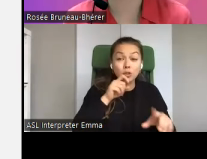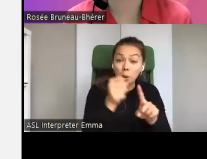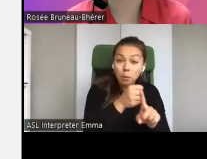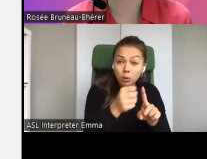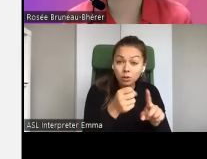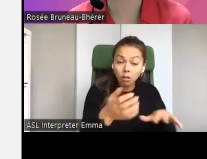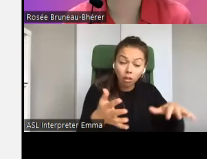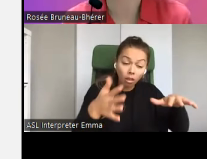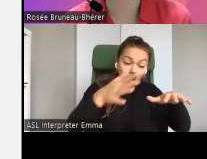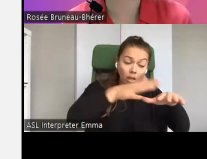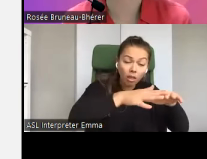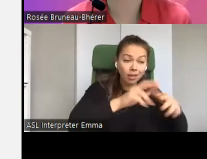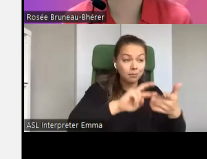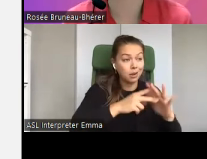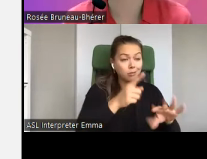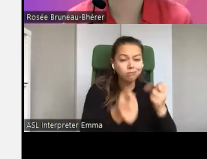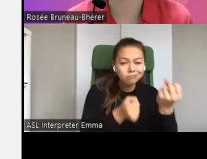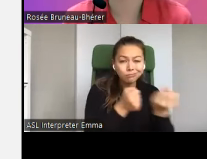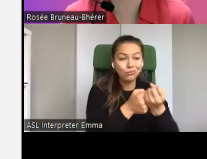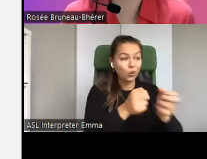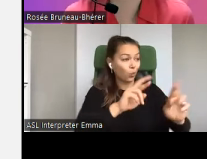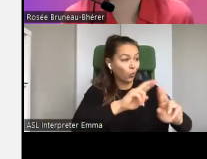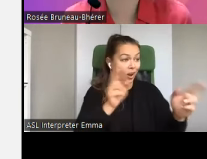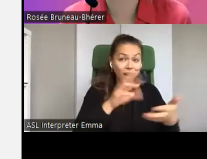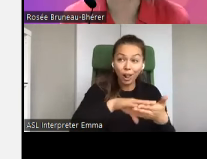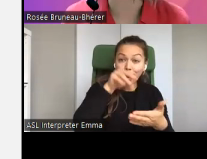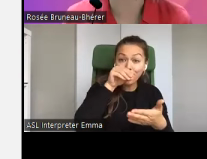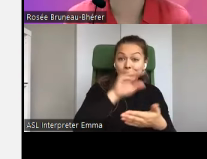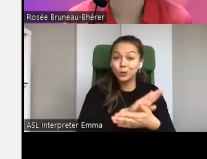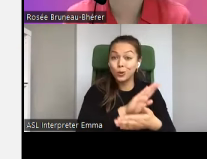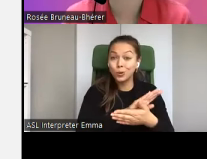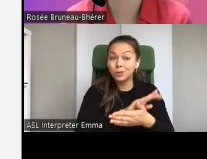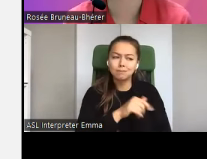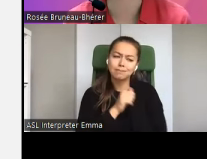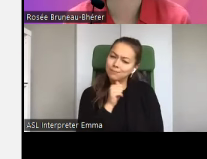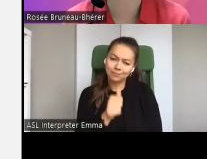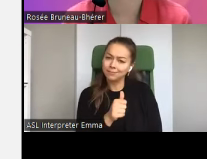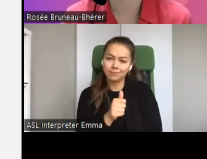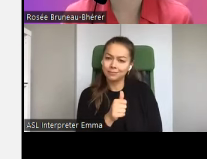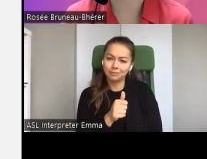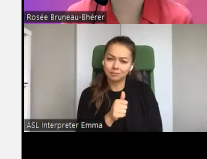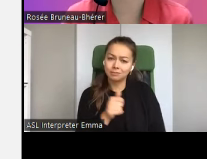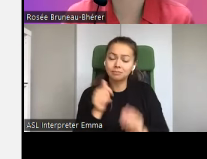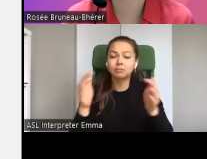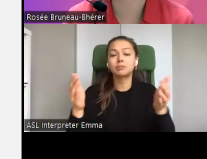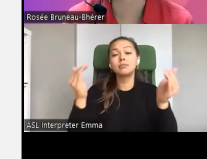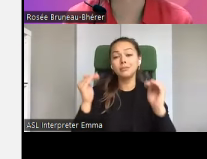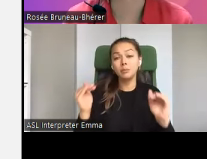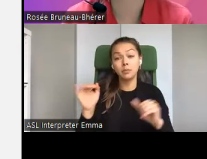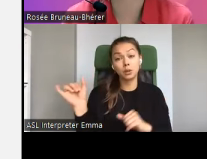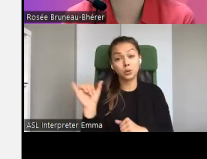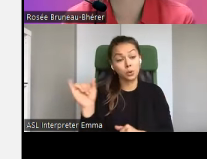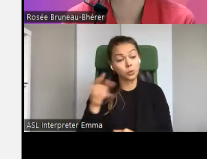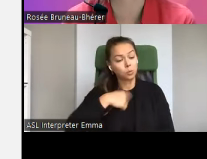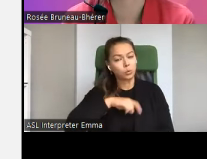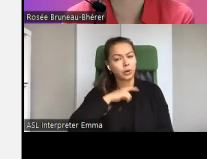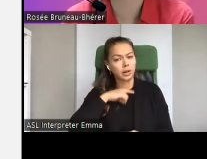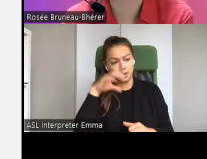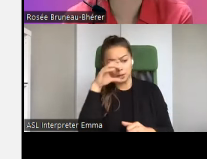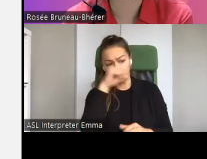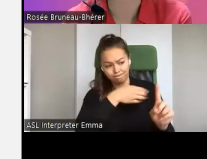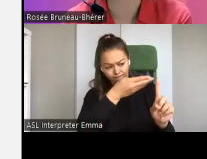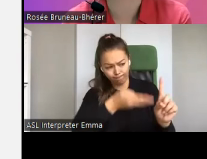that attachment representations for Jeremy are probably insecure. So he believes, and with good reason, that